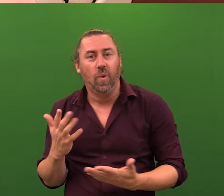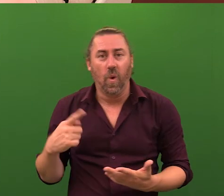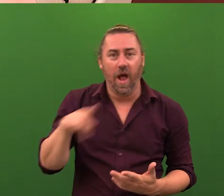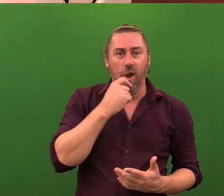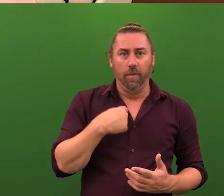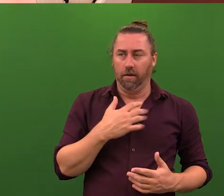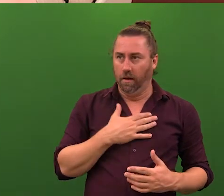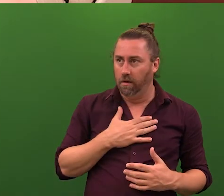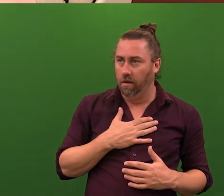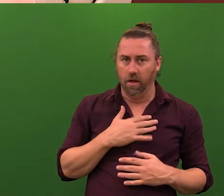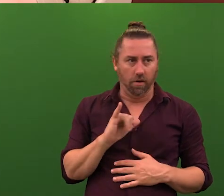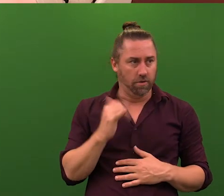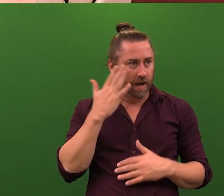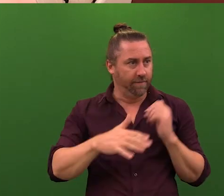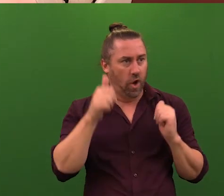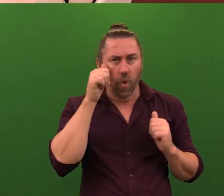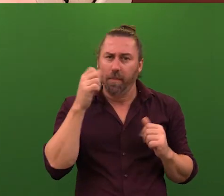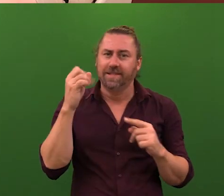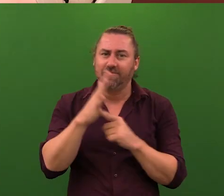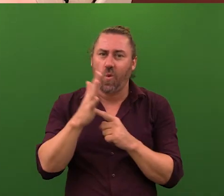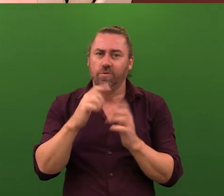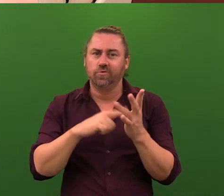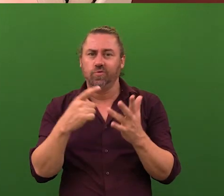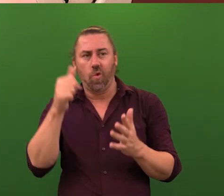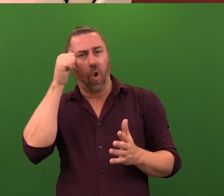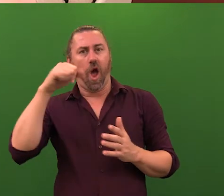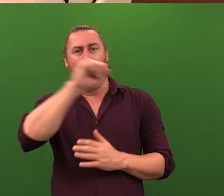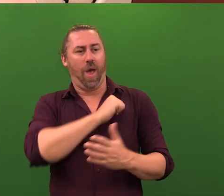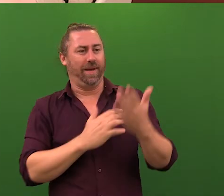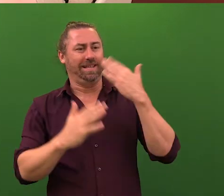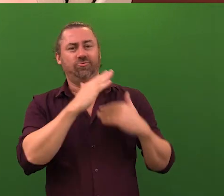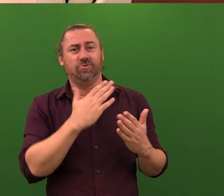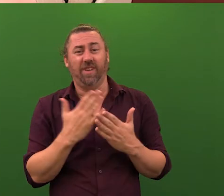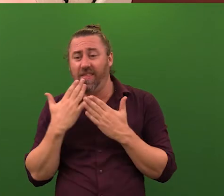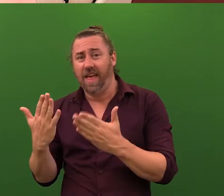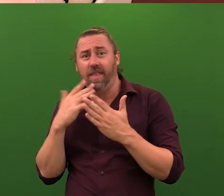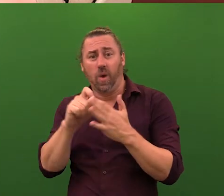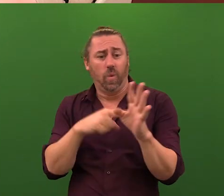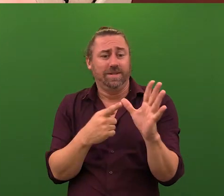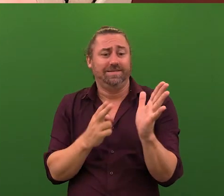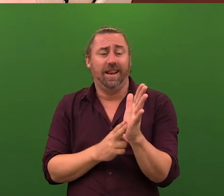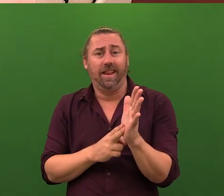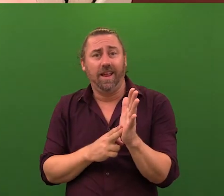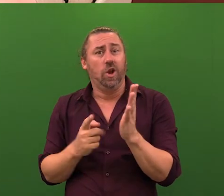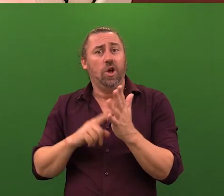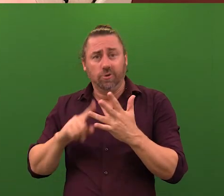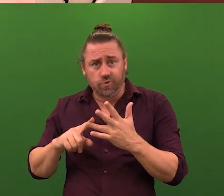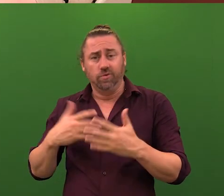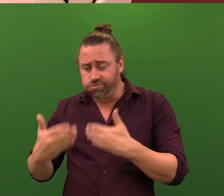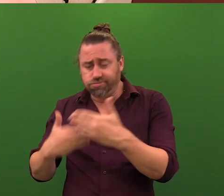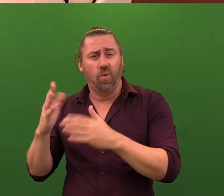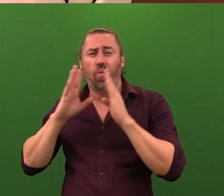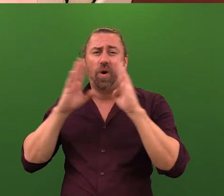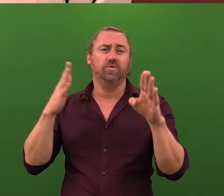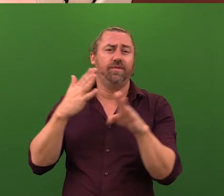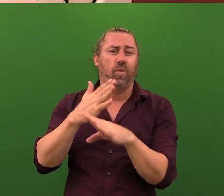very comfortable, but are really important for us all to know. So I thank you, Dylan, for continuing to do this